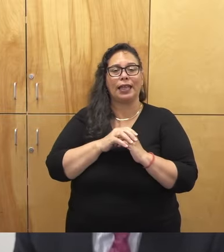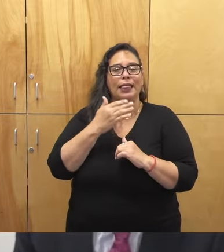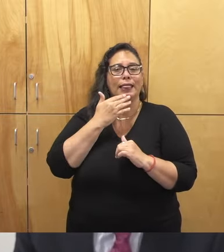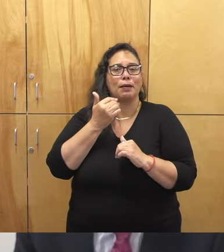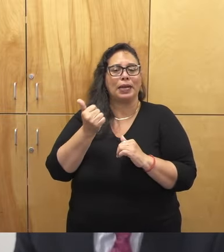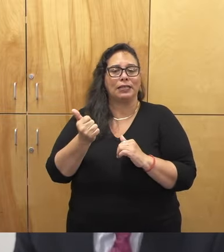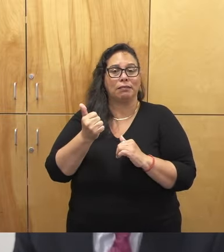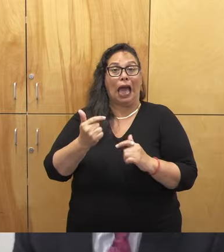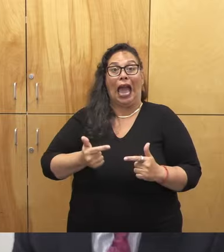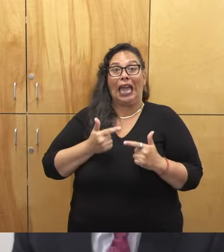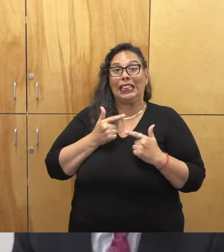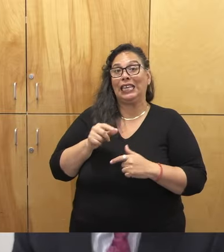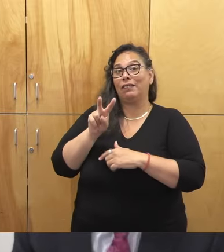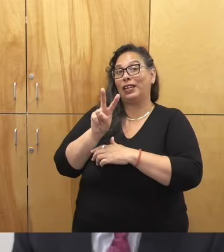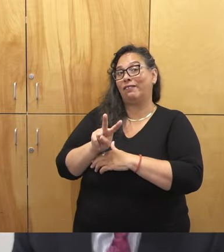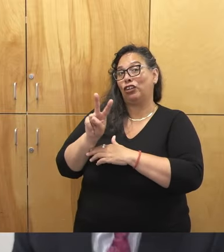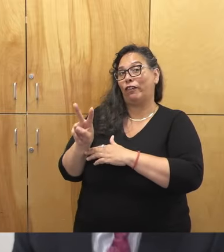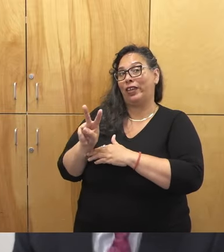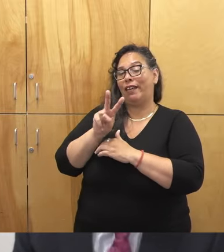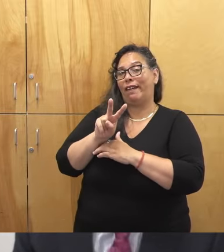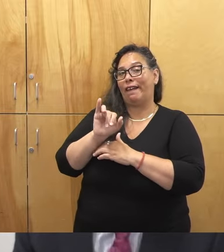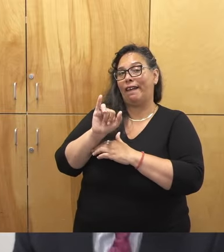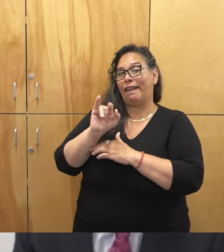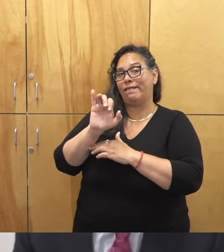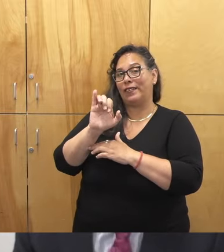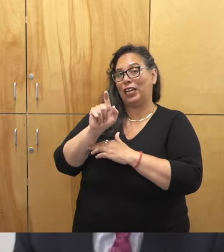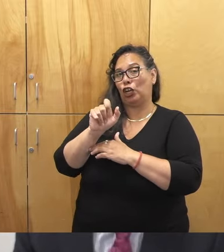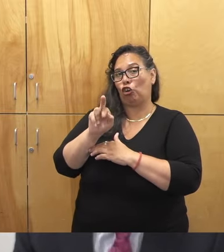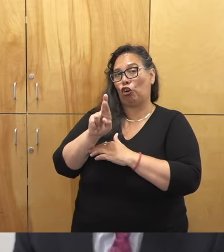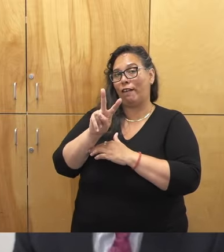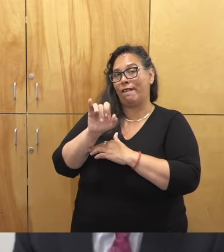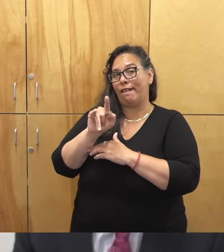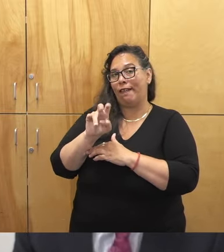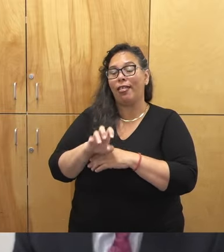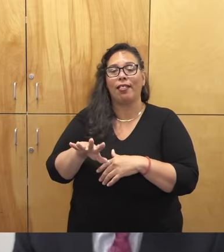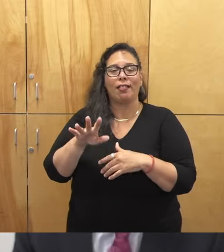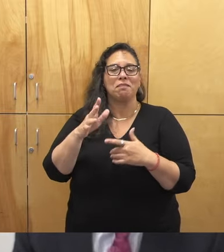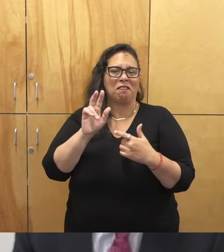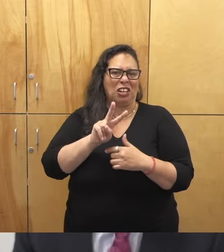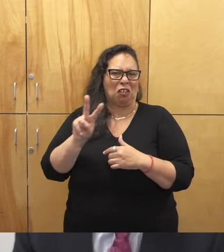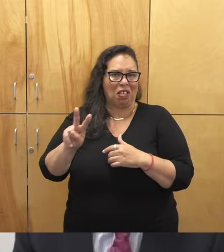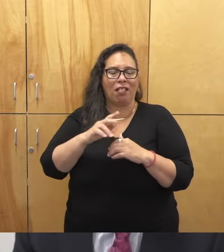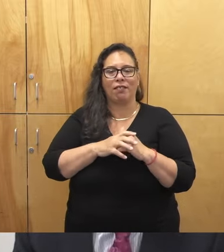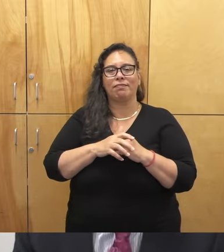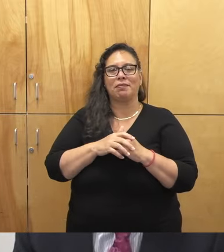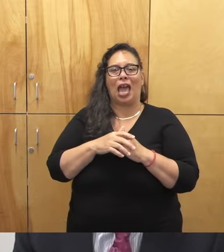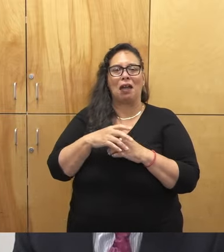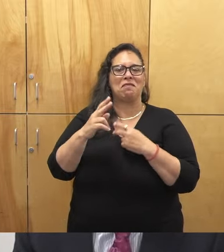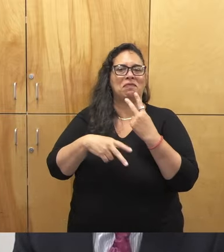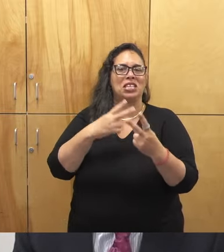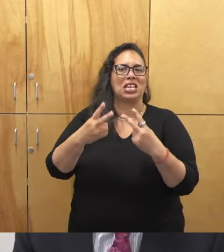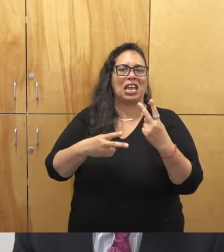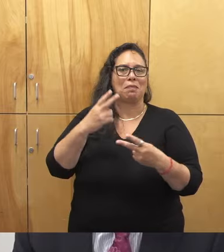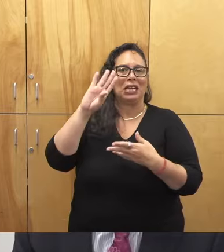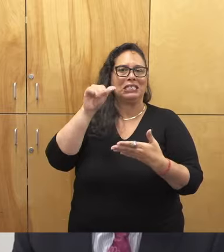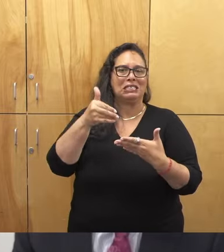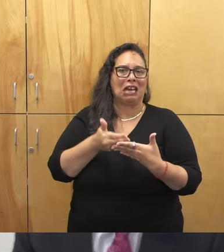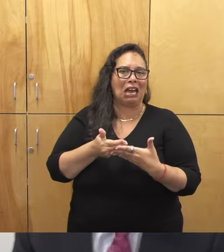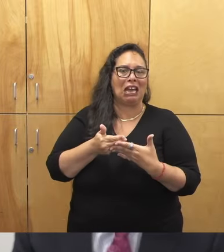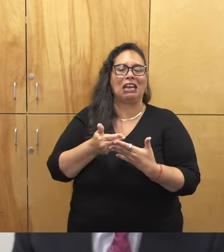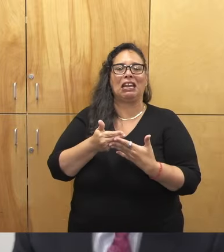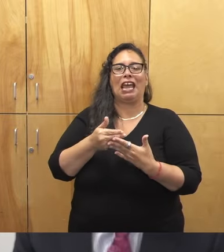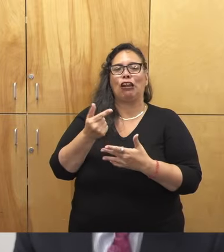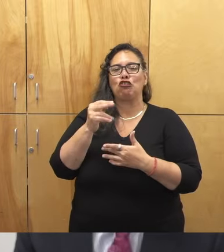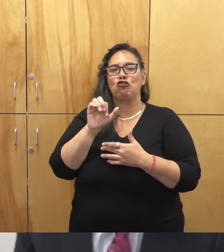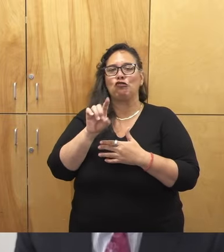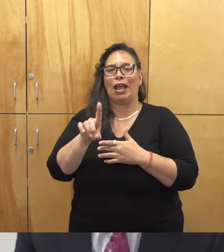three. I live in Victorville. I come down to see my grandkids and my son a lot. But this is going to be the best 3 minutes I've ever came